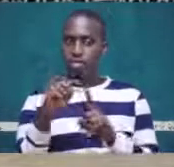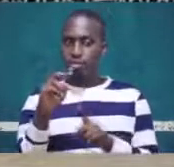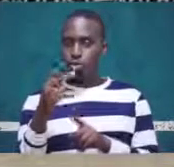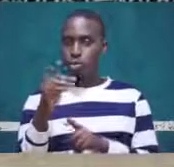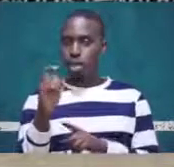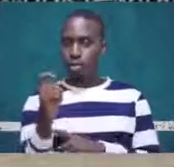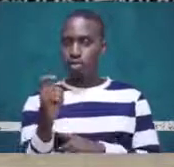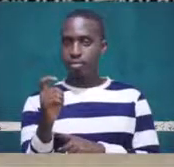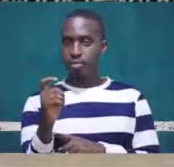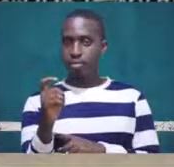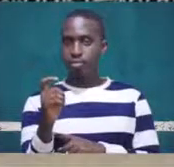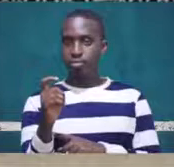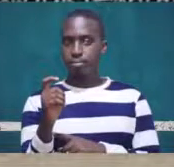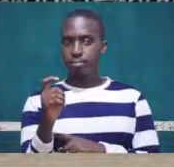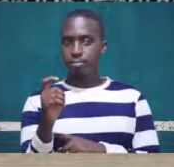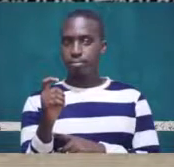2x